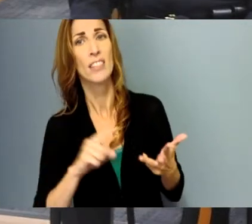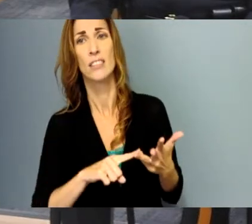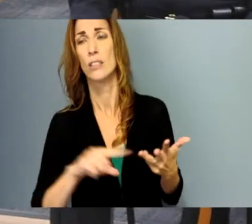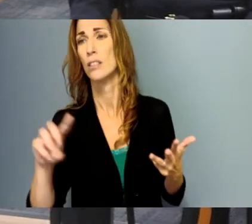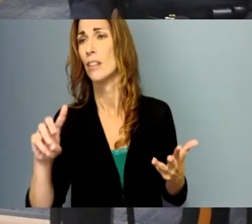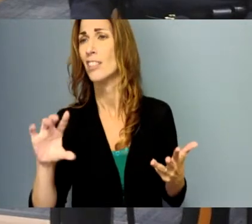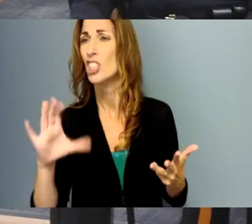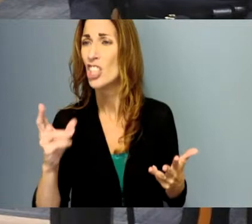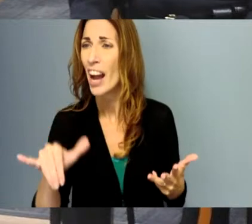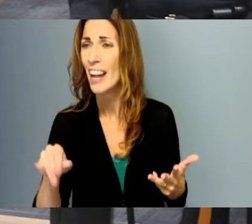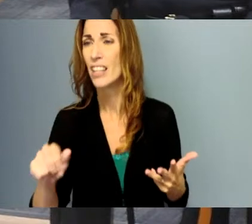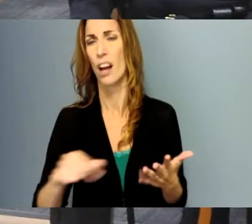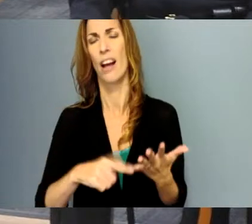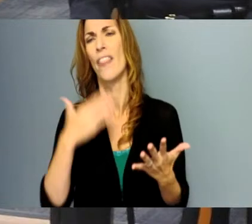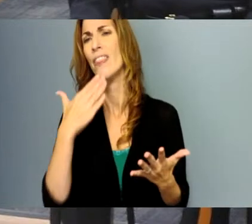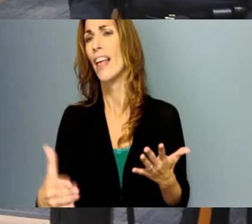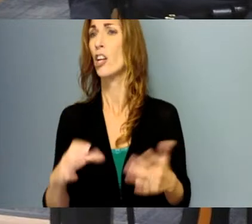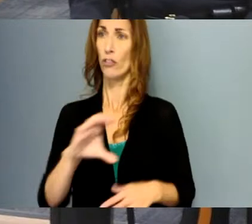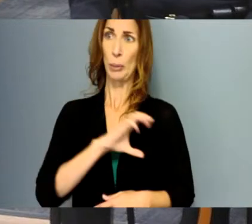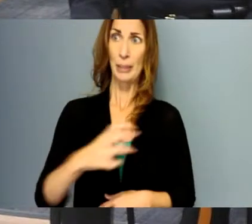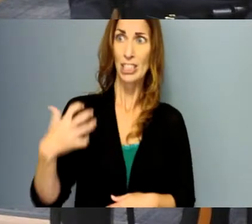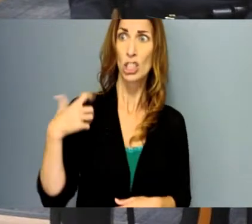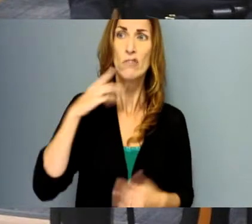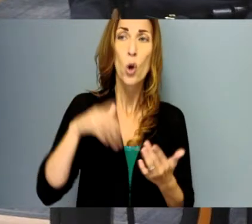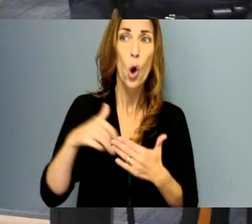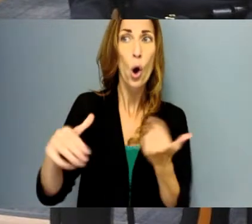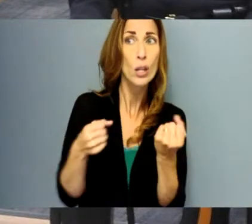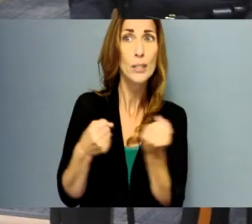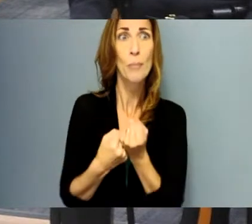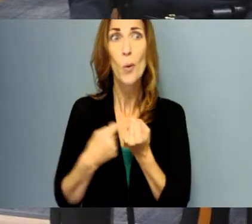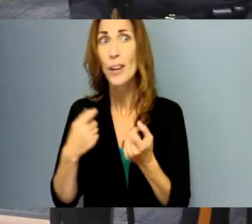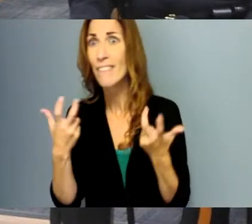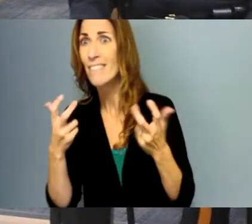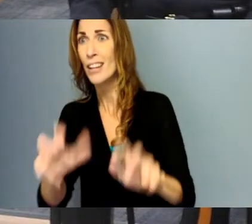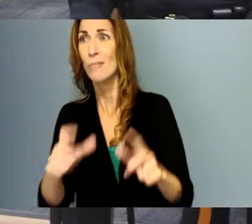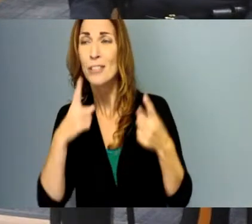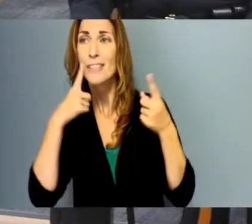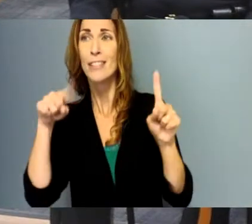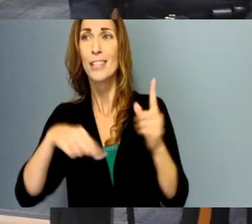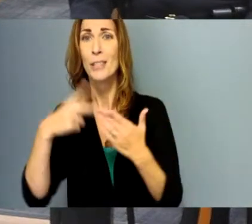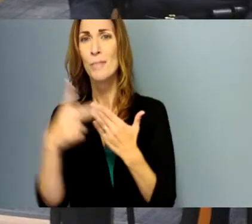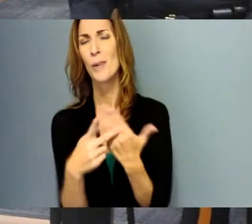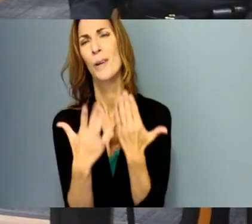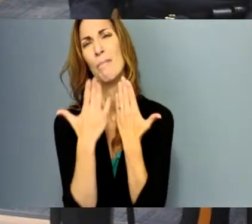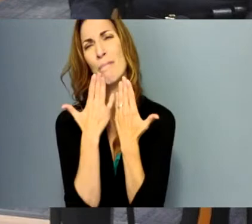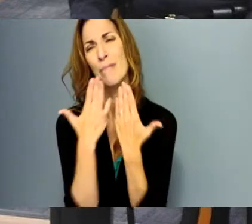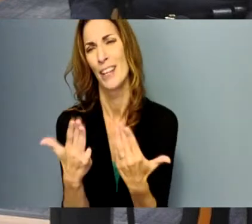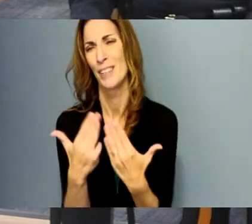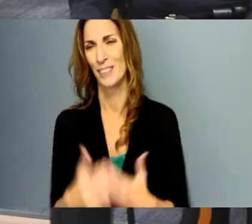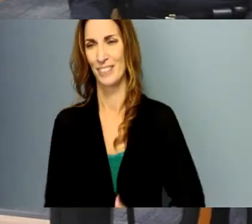for all their support and investment and success of this program. Thank you.